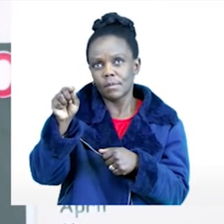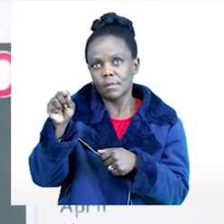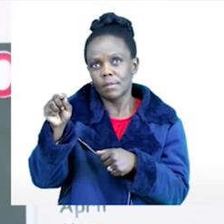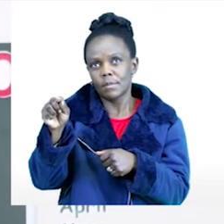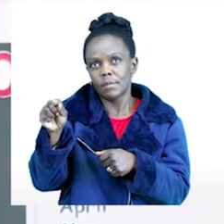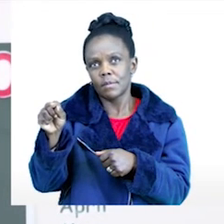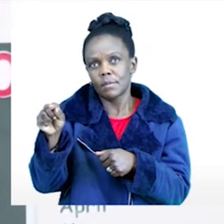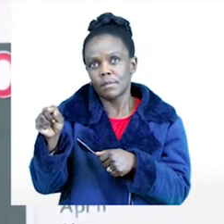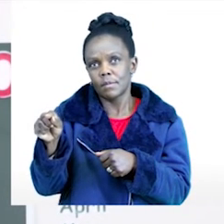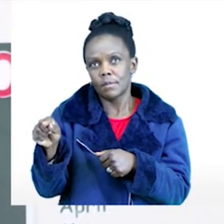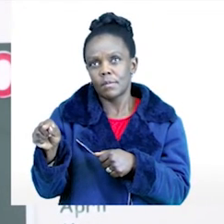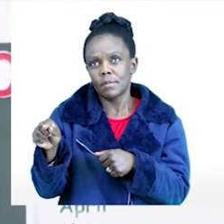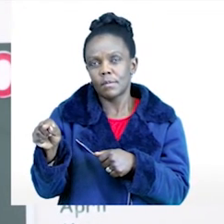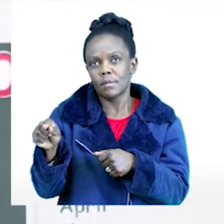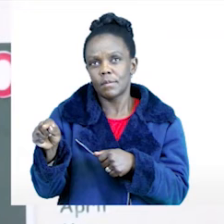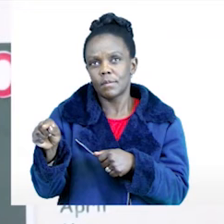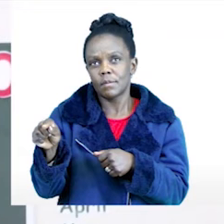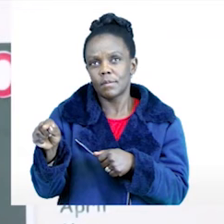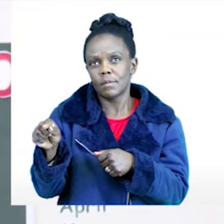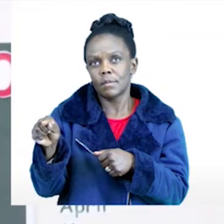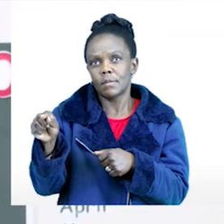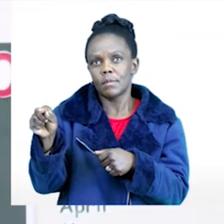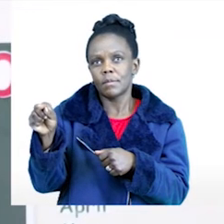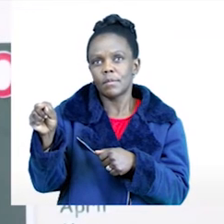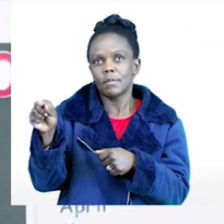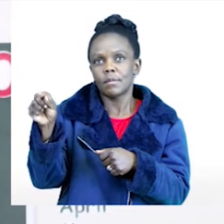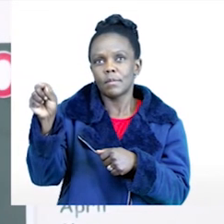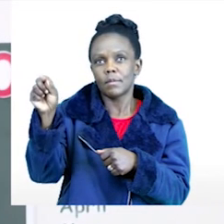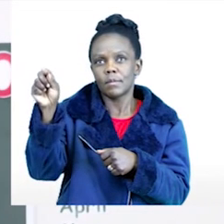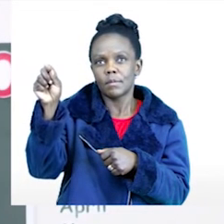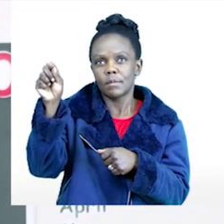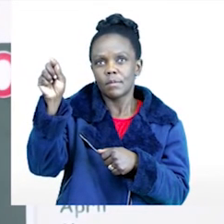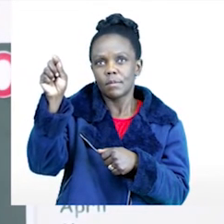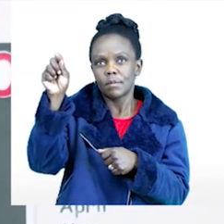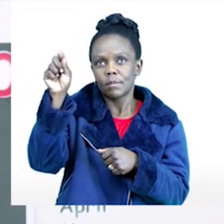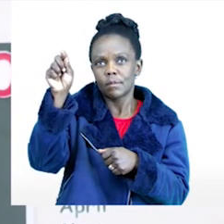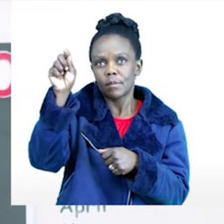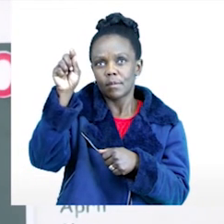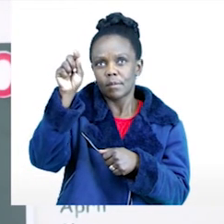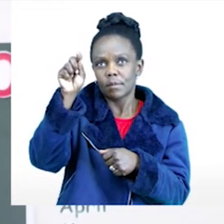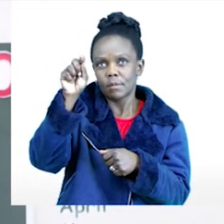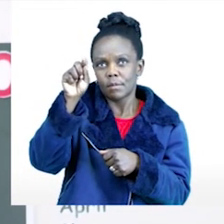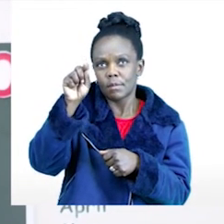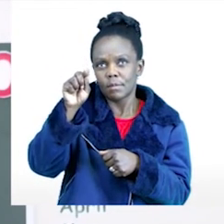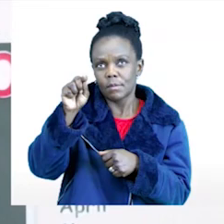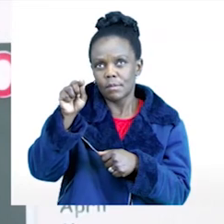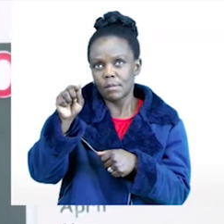Up, round, and down. And the last one,